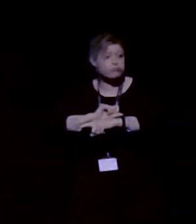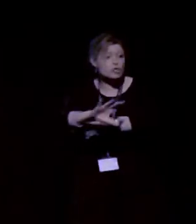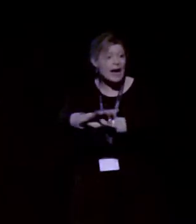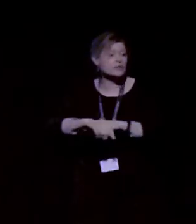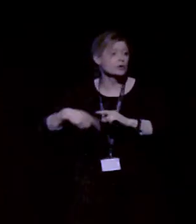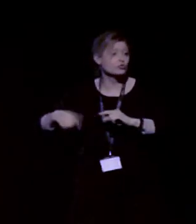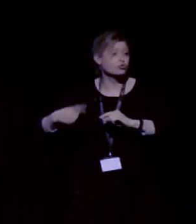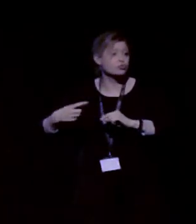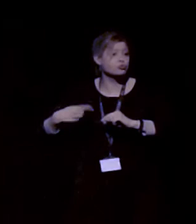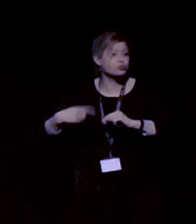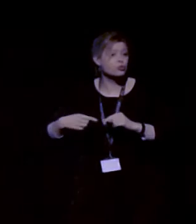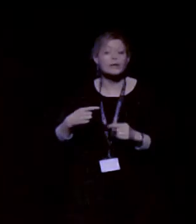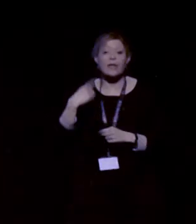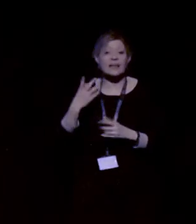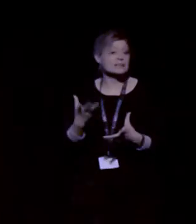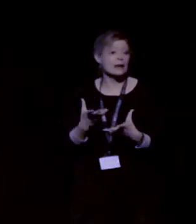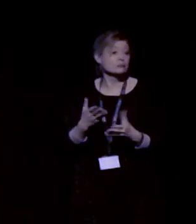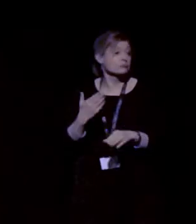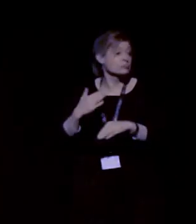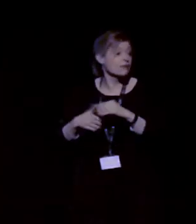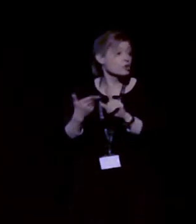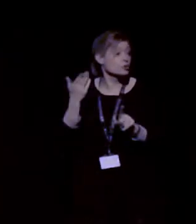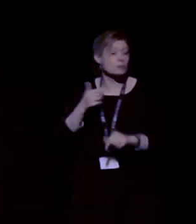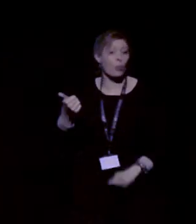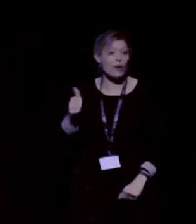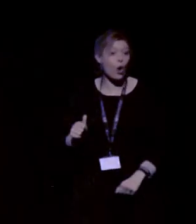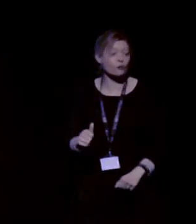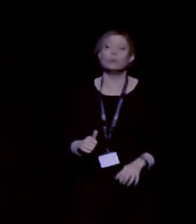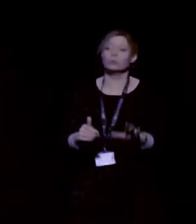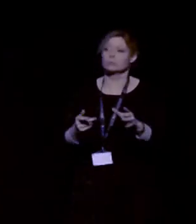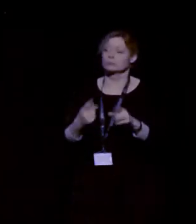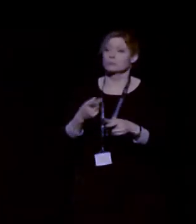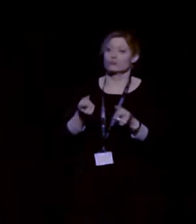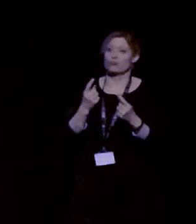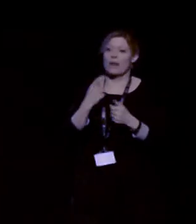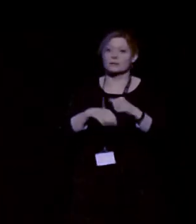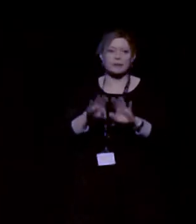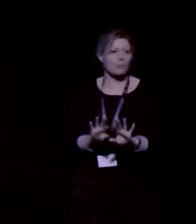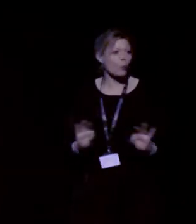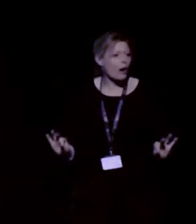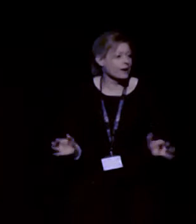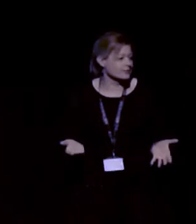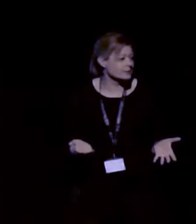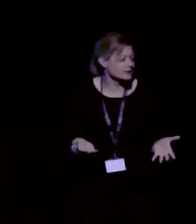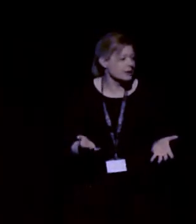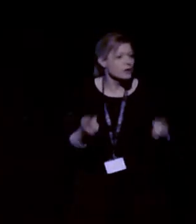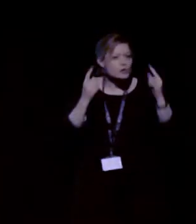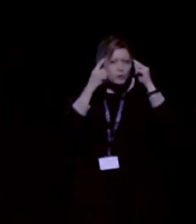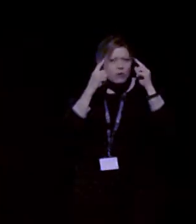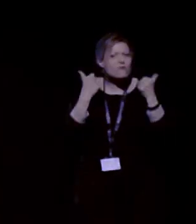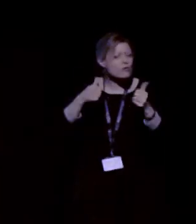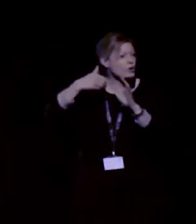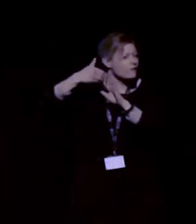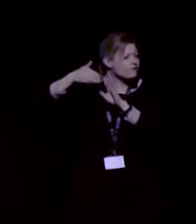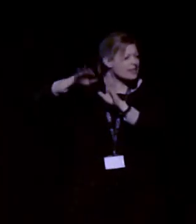don't notice it until it goes off. When somebody switches off the sound off, you suddenly notice it's missing. So the brain kind